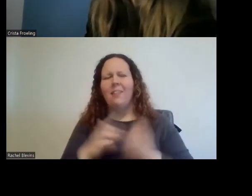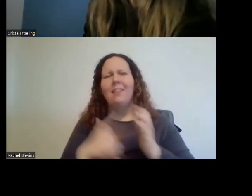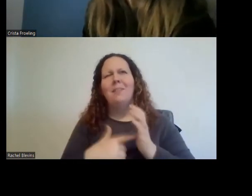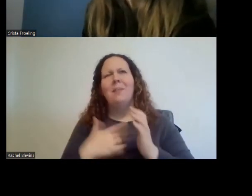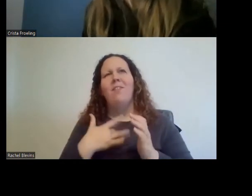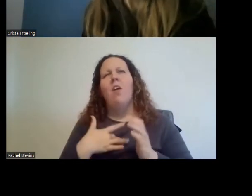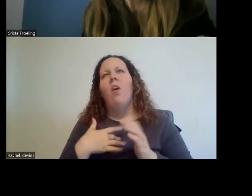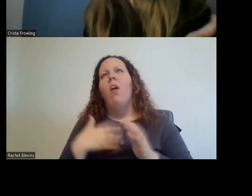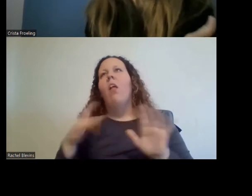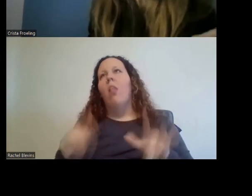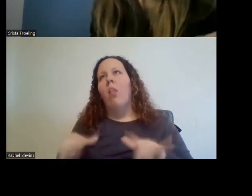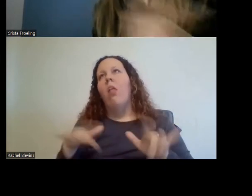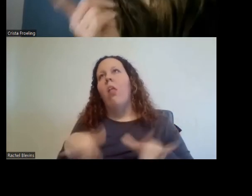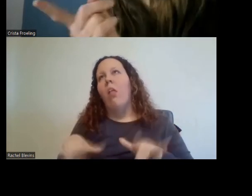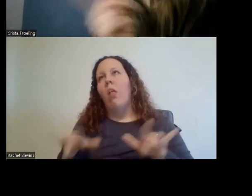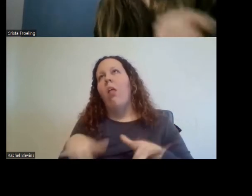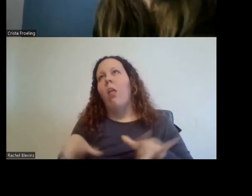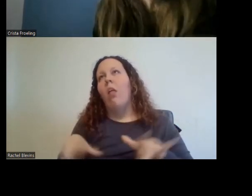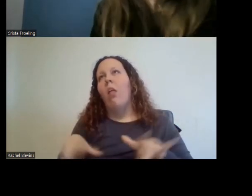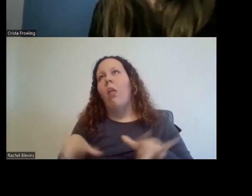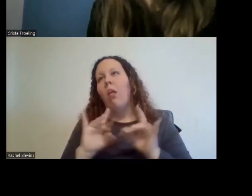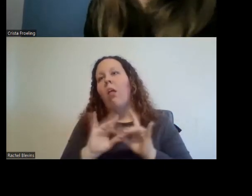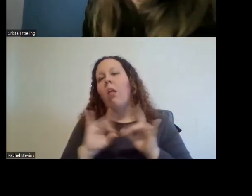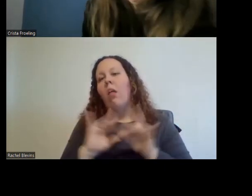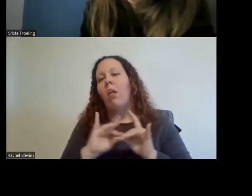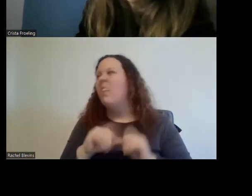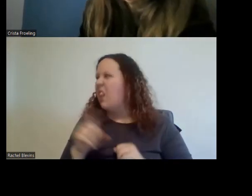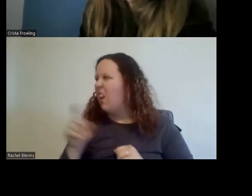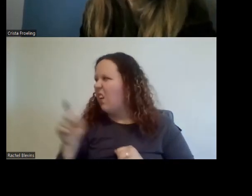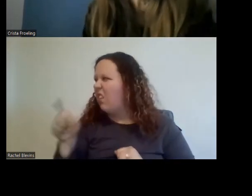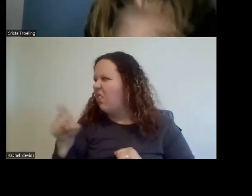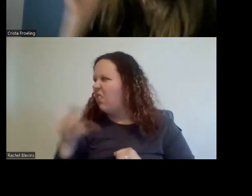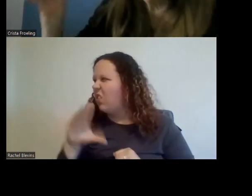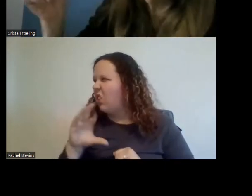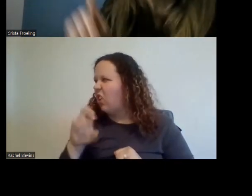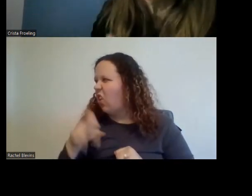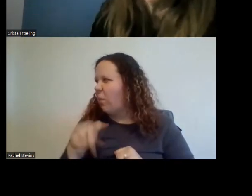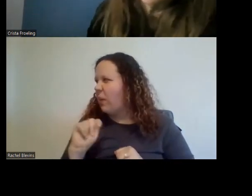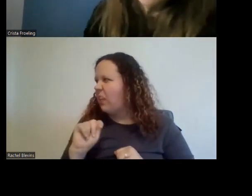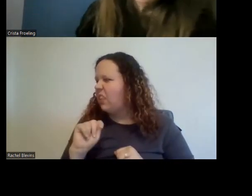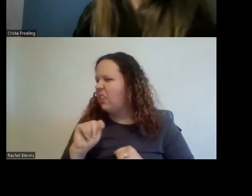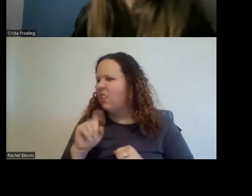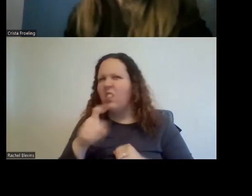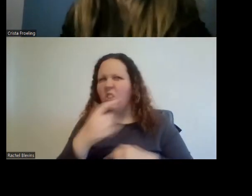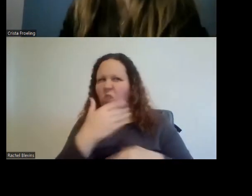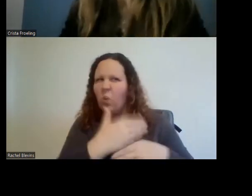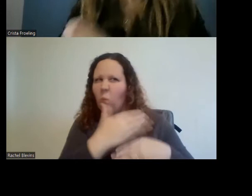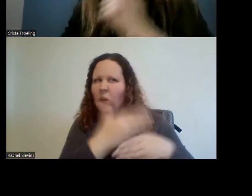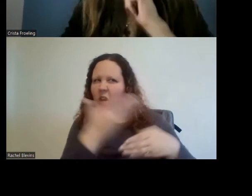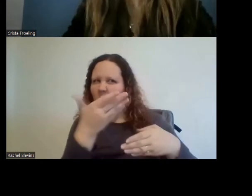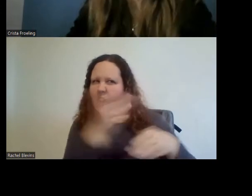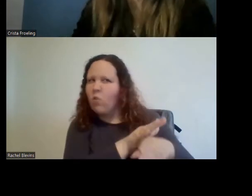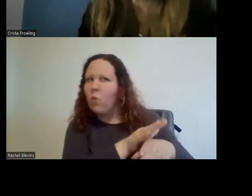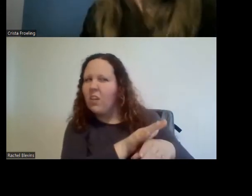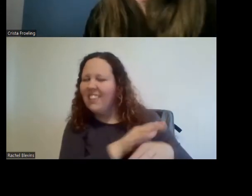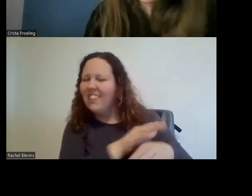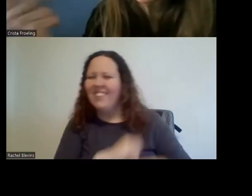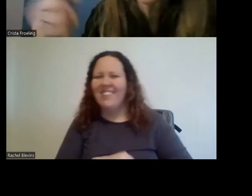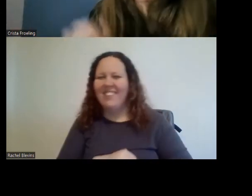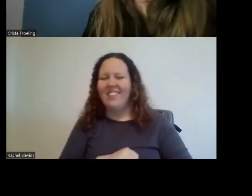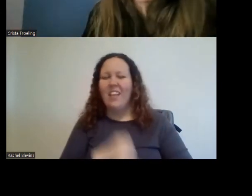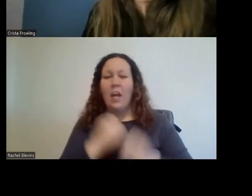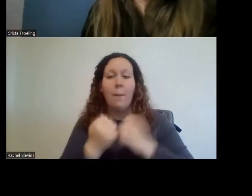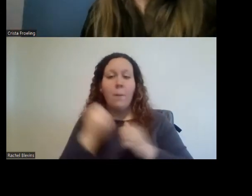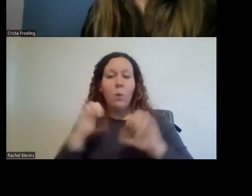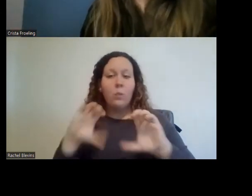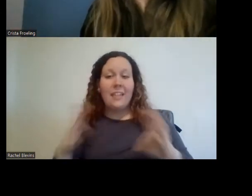go on school visits, because I'm like, you need carpet. You need a window covering. But yeah, most classrooms, they just